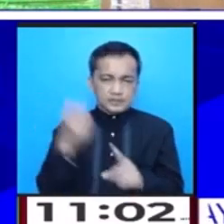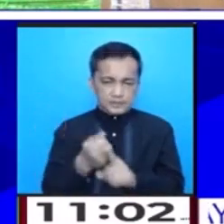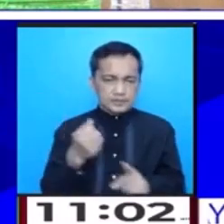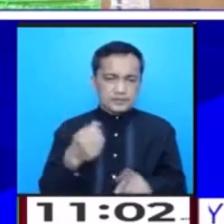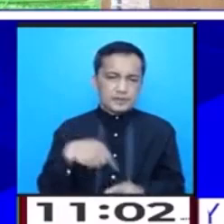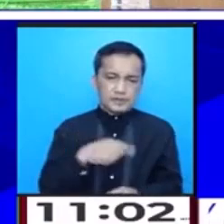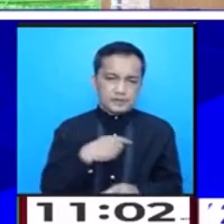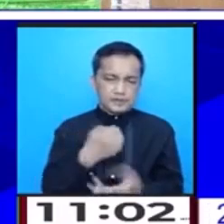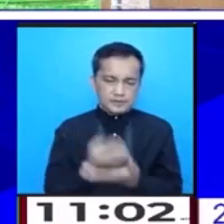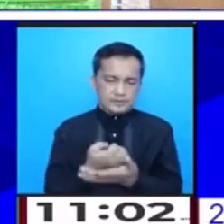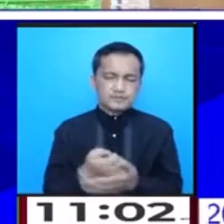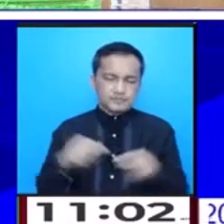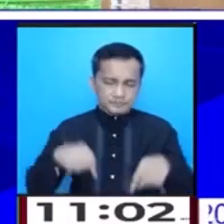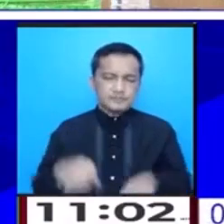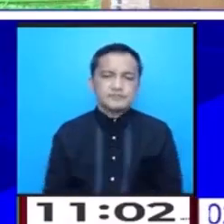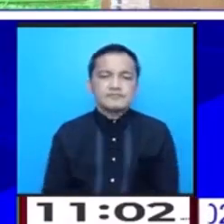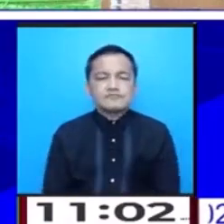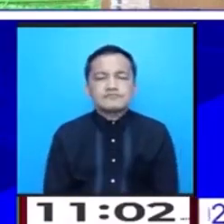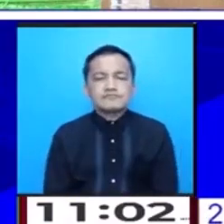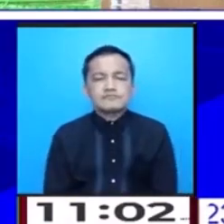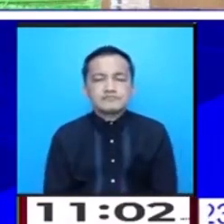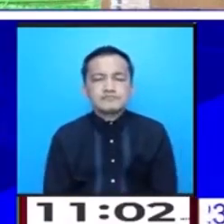economy.